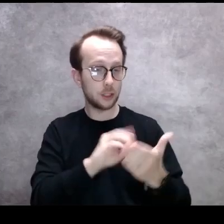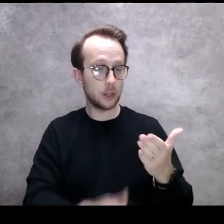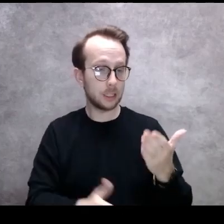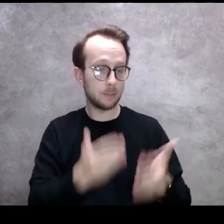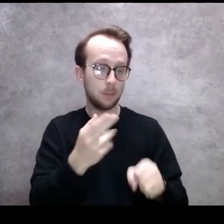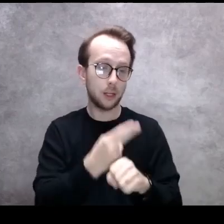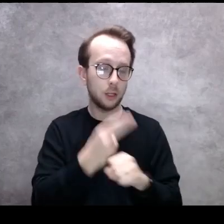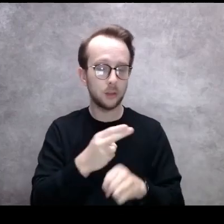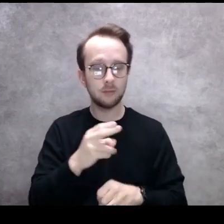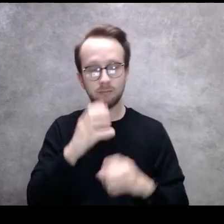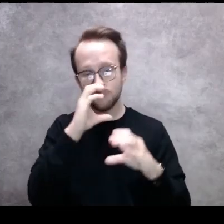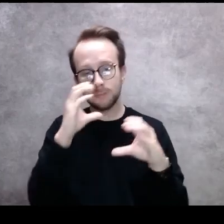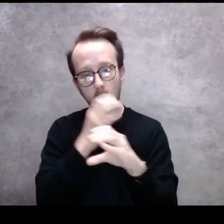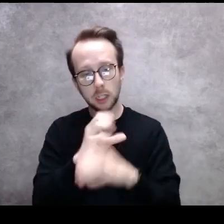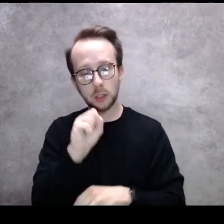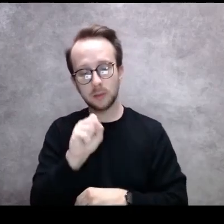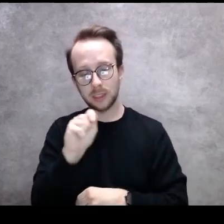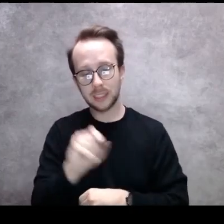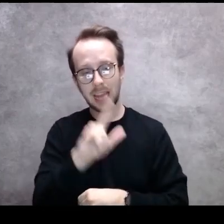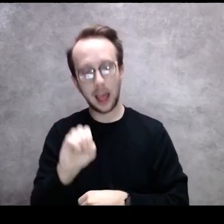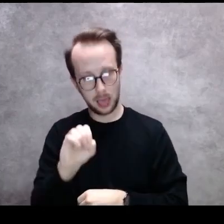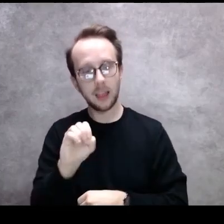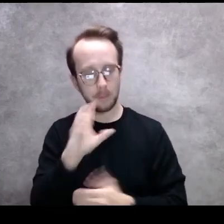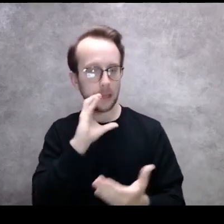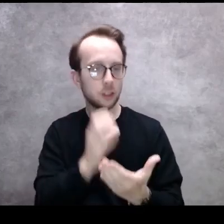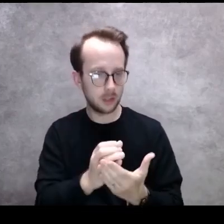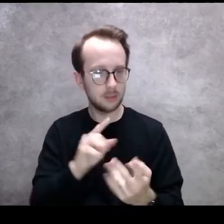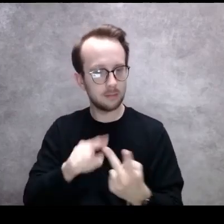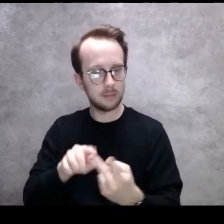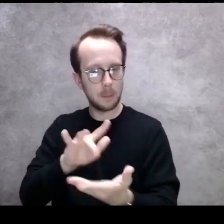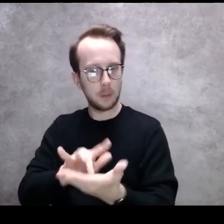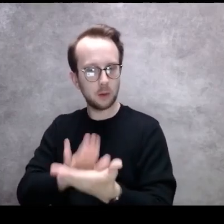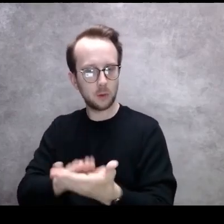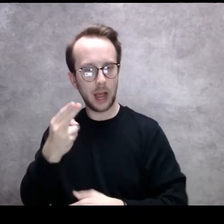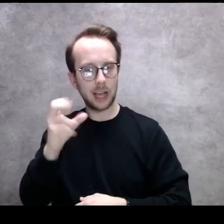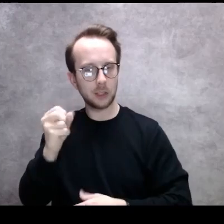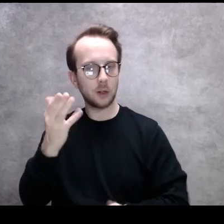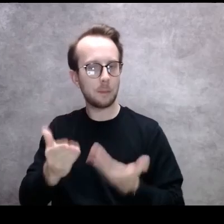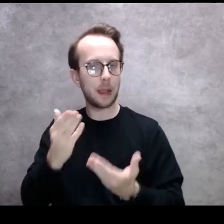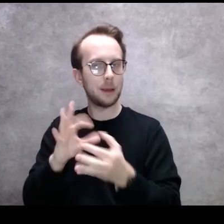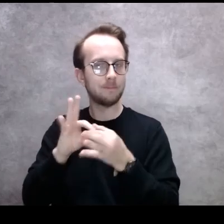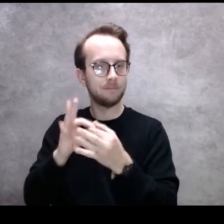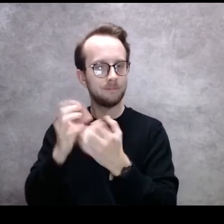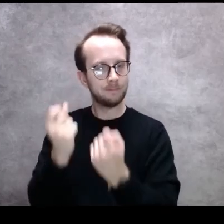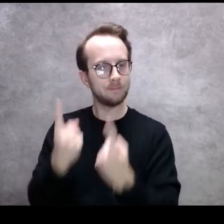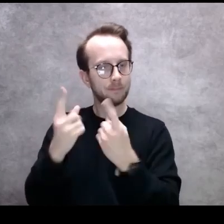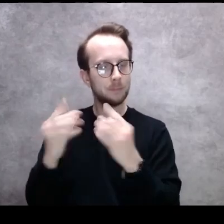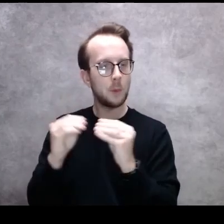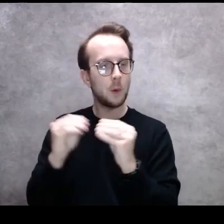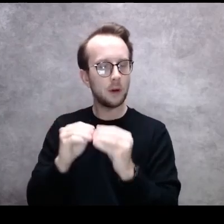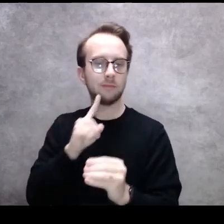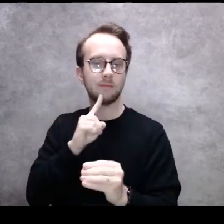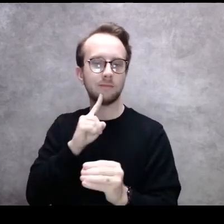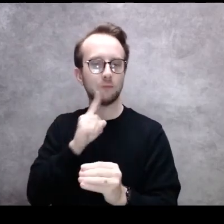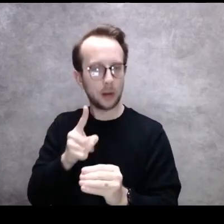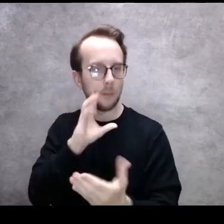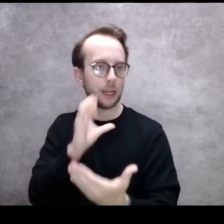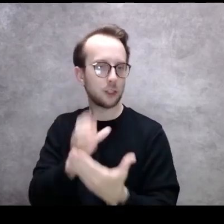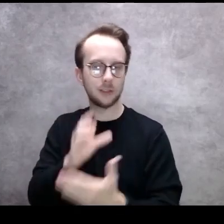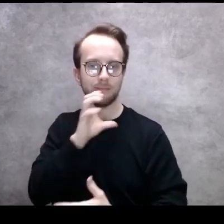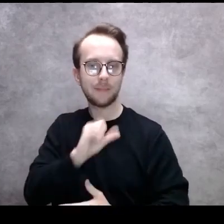art or cartoon style visuals, middle school and high school students may relate more to realistic and age appropriate